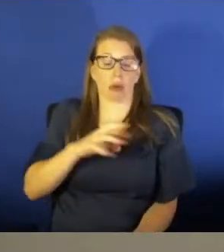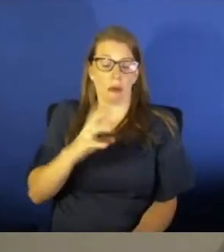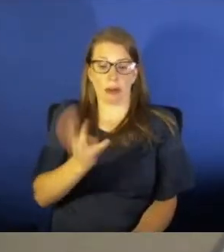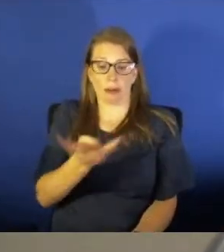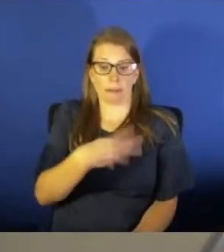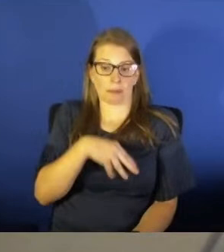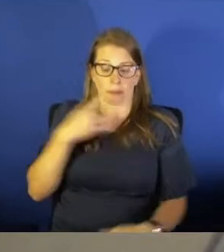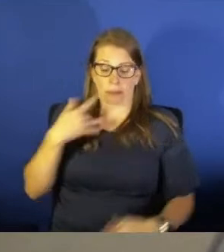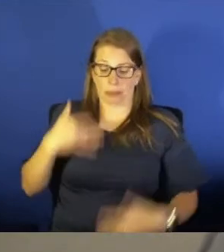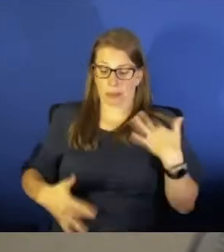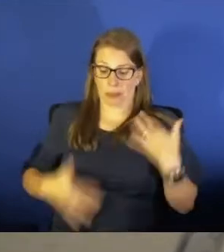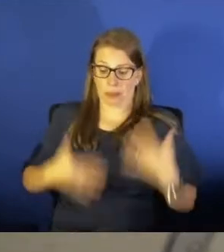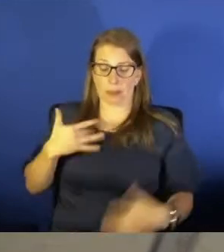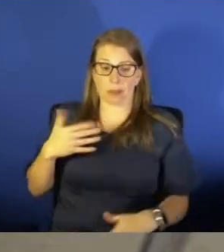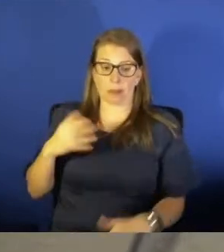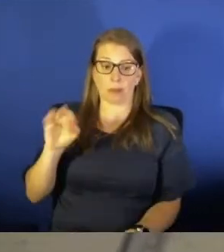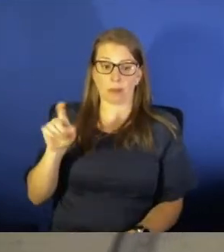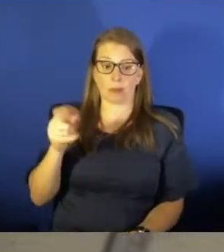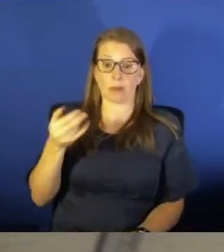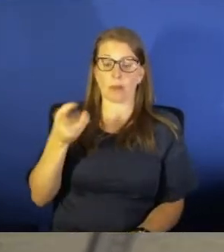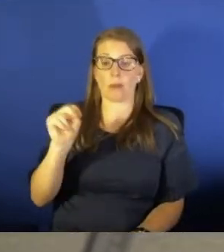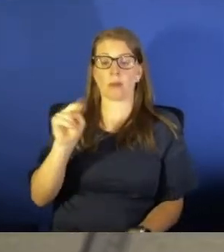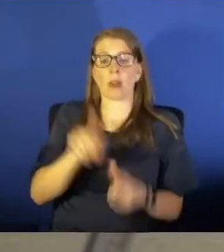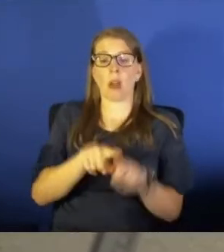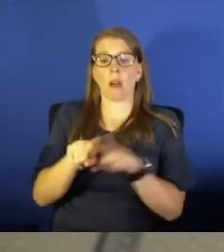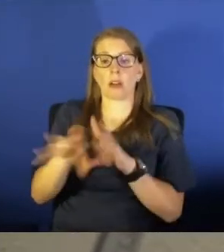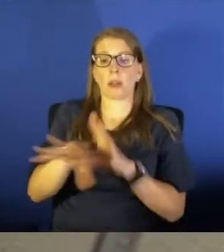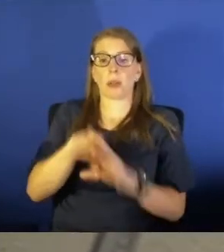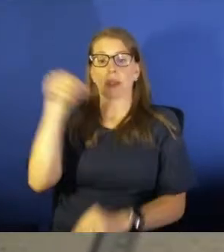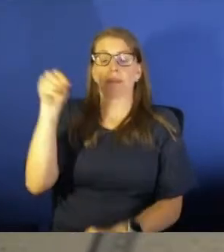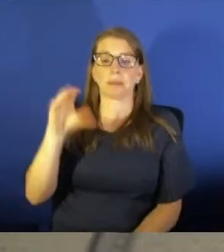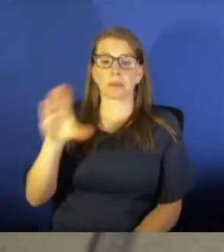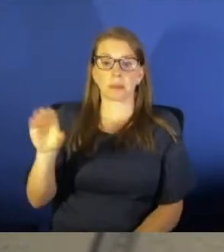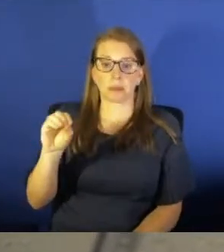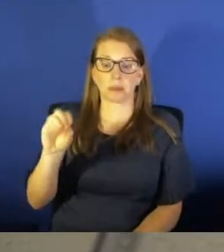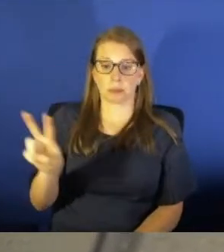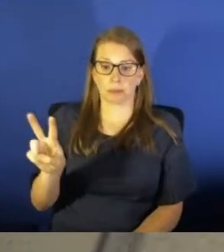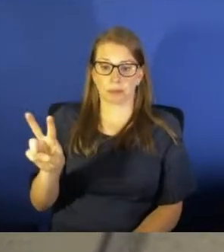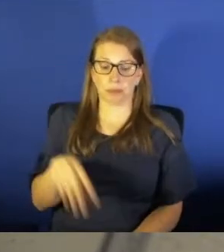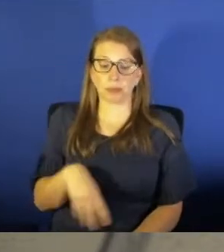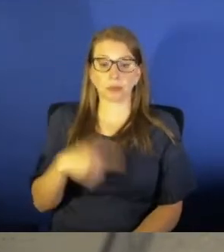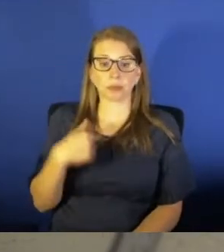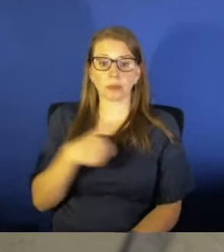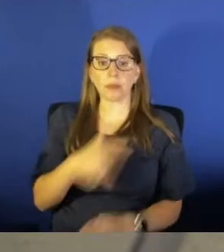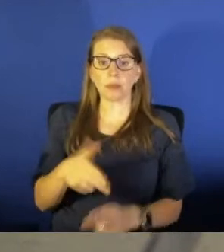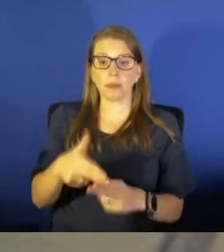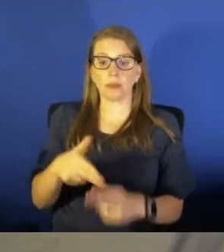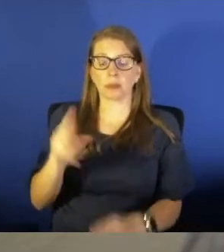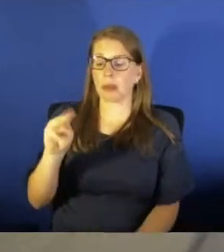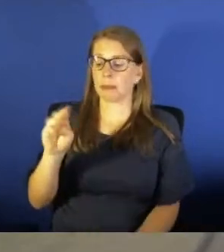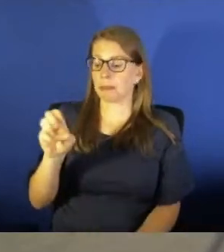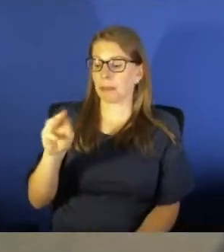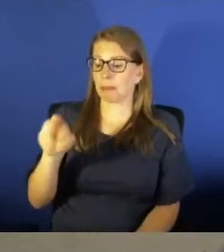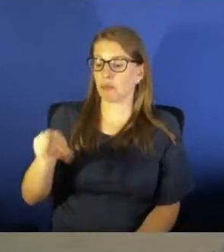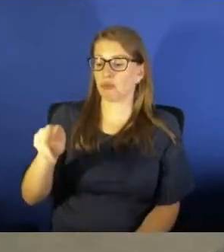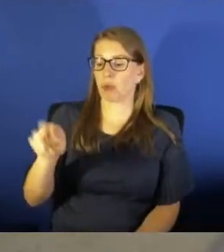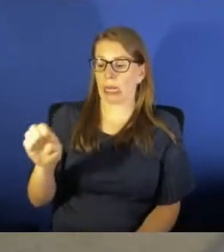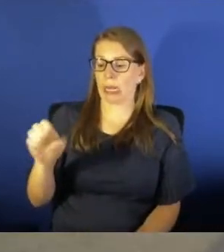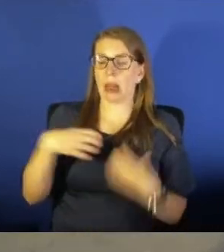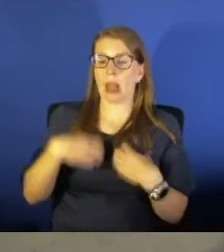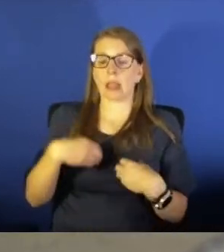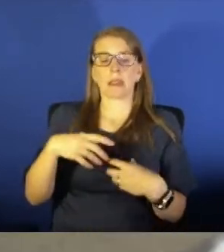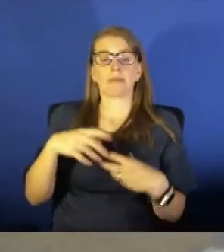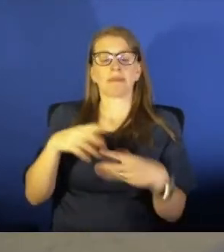correctly, it also takes away carbon dioxide. So we call it a membrane lung. So it acts as a human lung. It's just